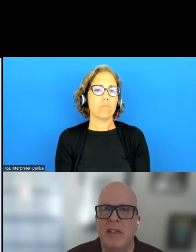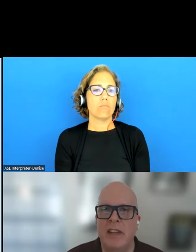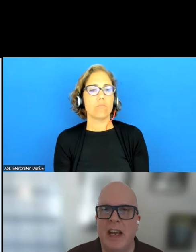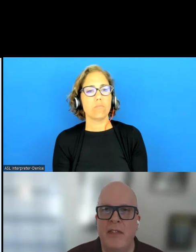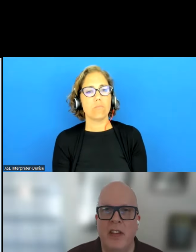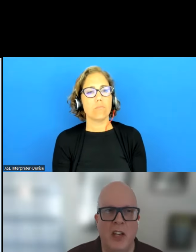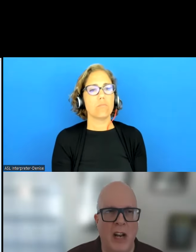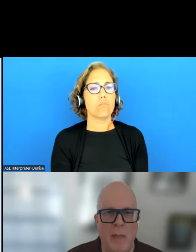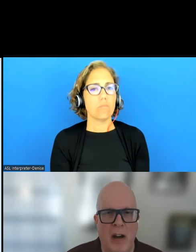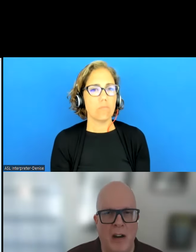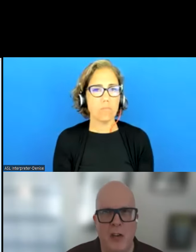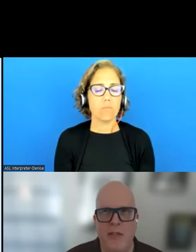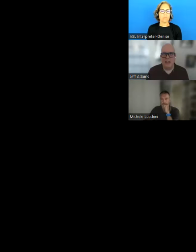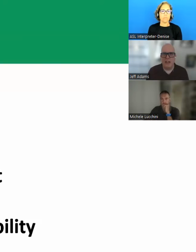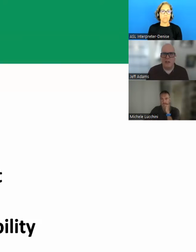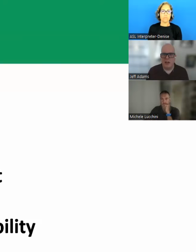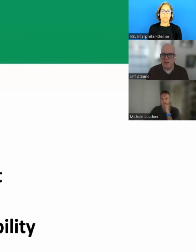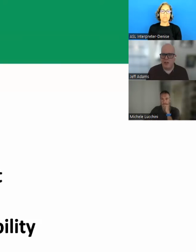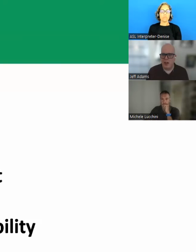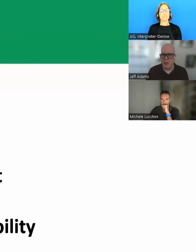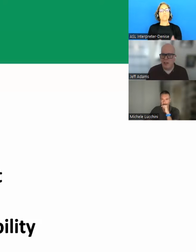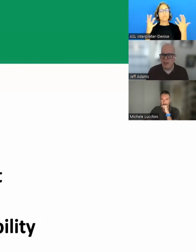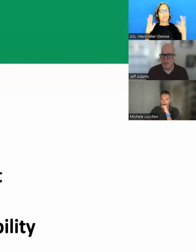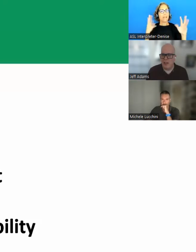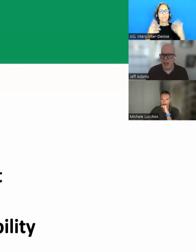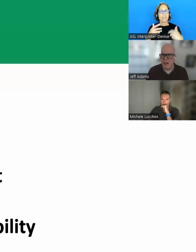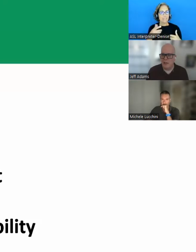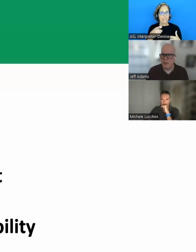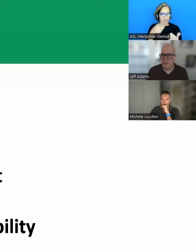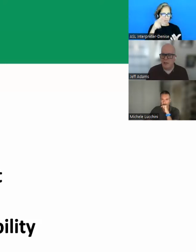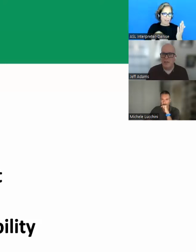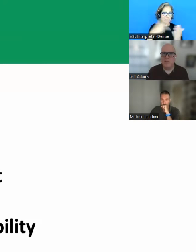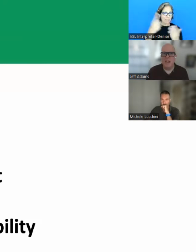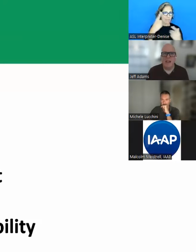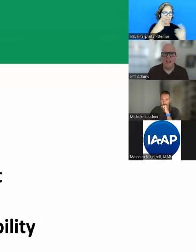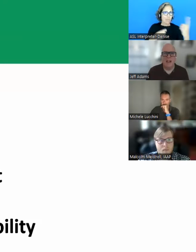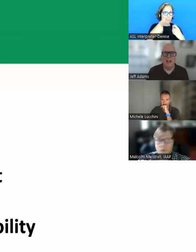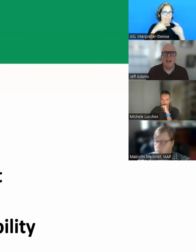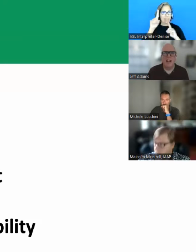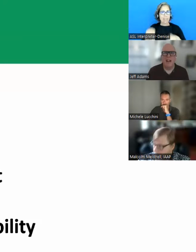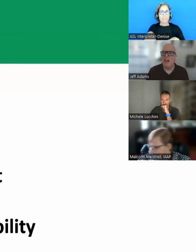And that's everything I have in the Q&A. Malcolm, do you have anything for us from the chat?